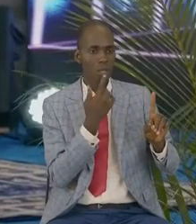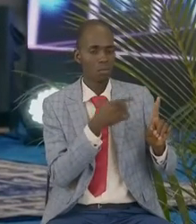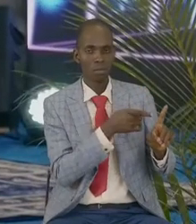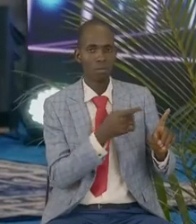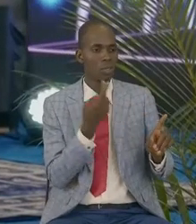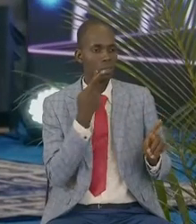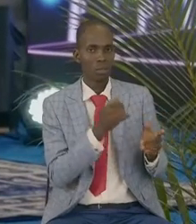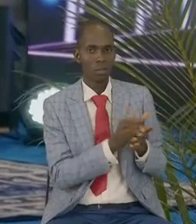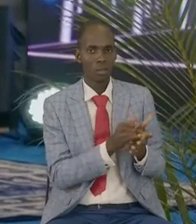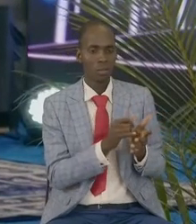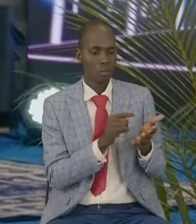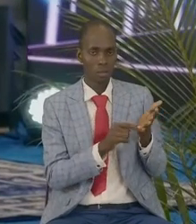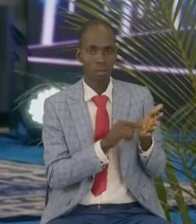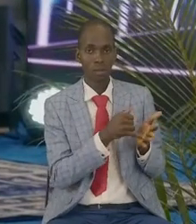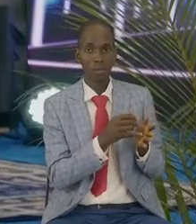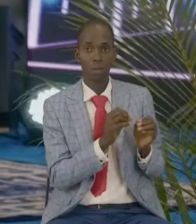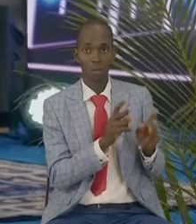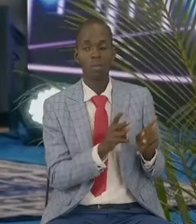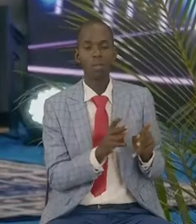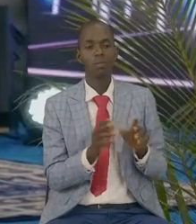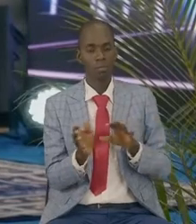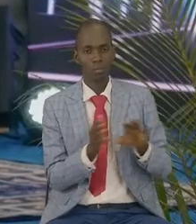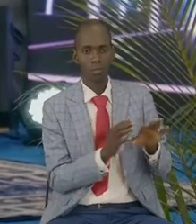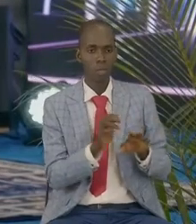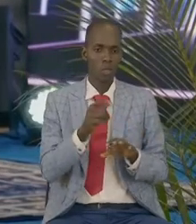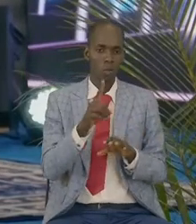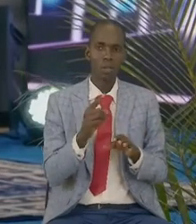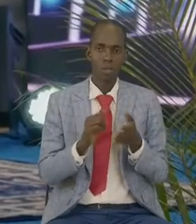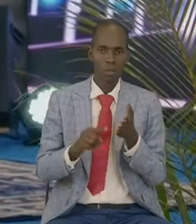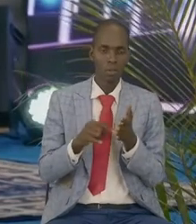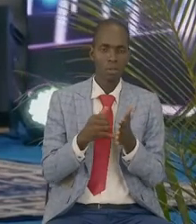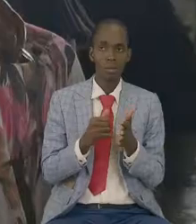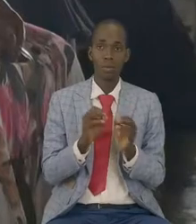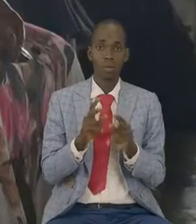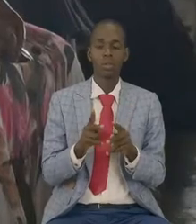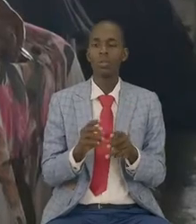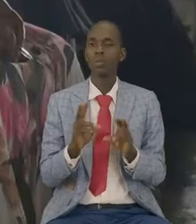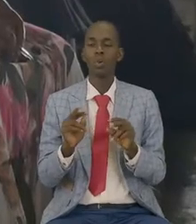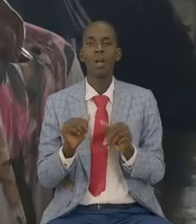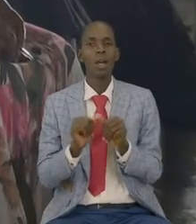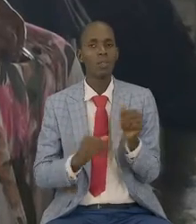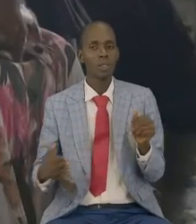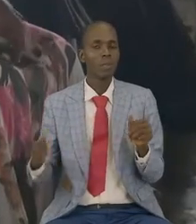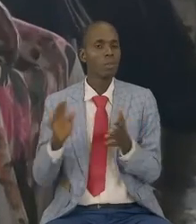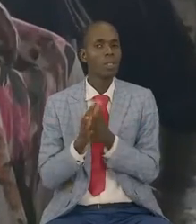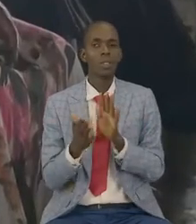test that, and see whether it's all right. Everything became all right. In my